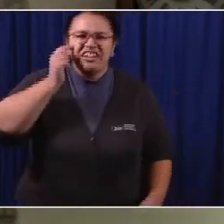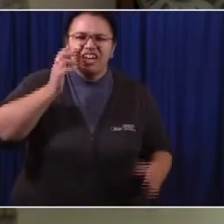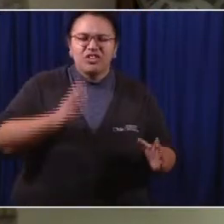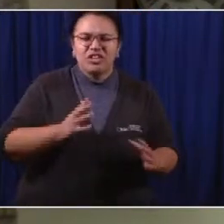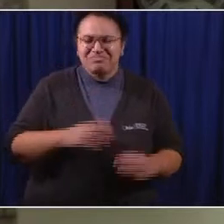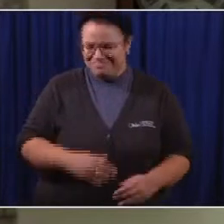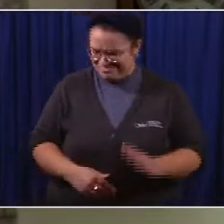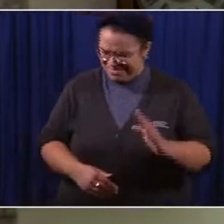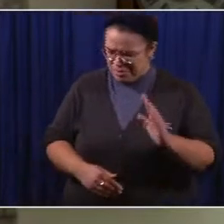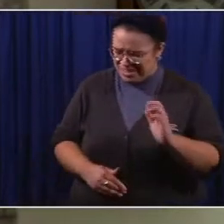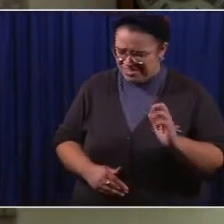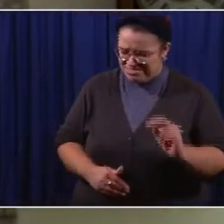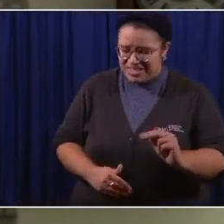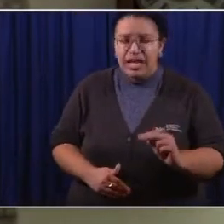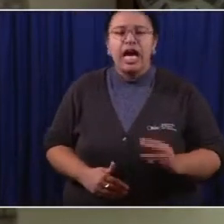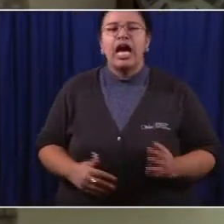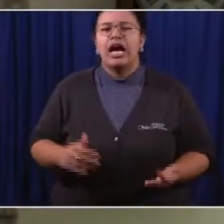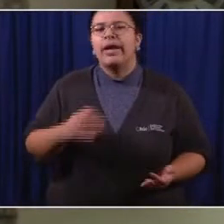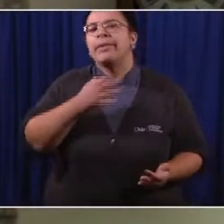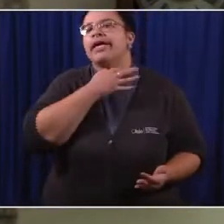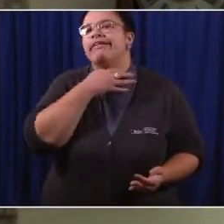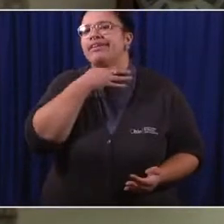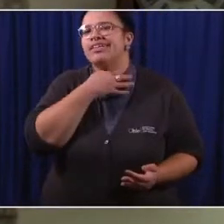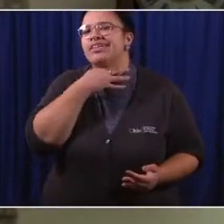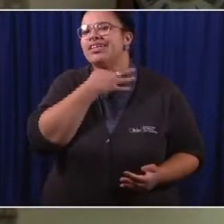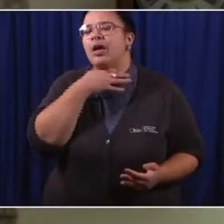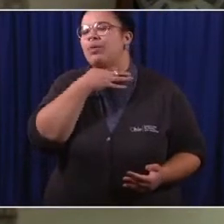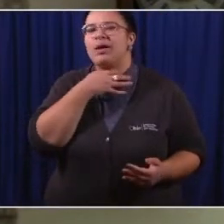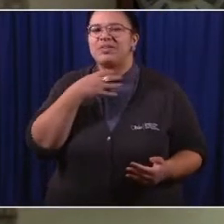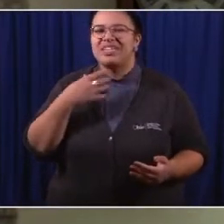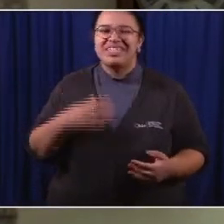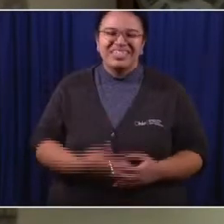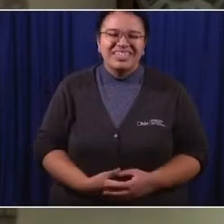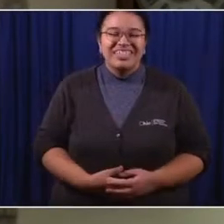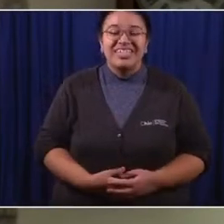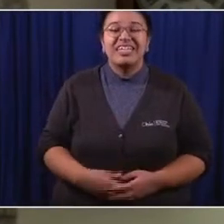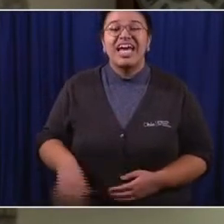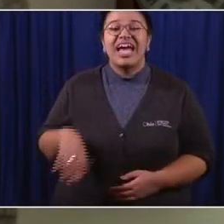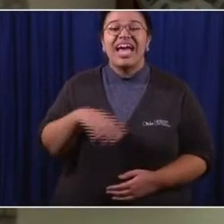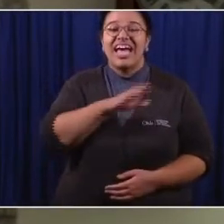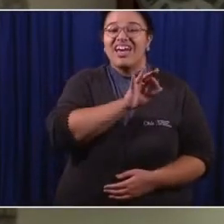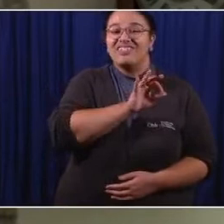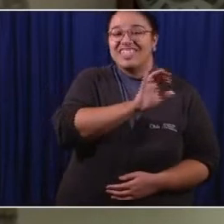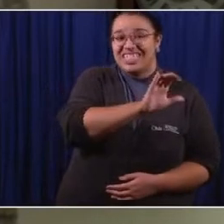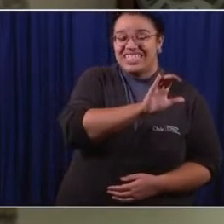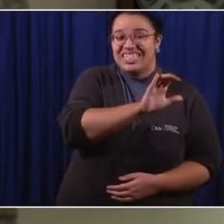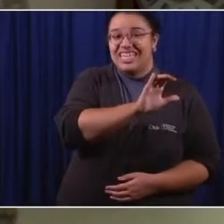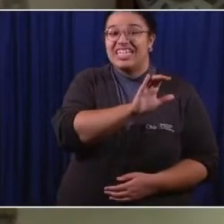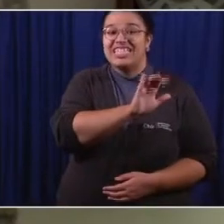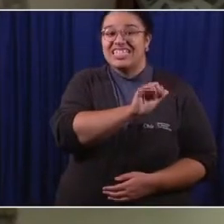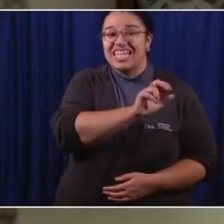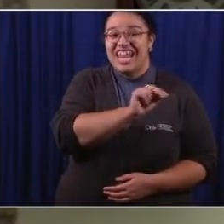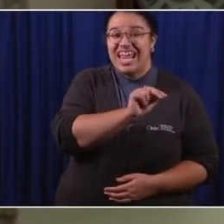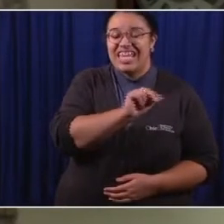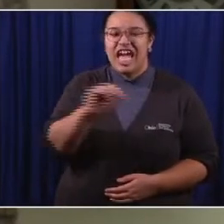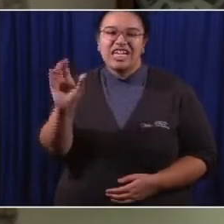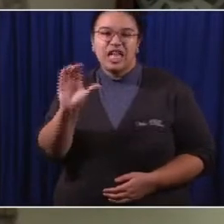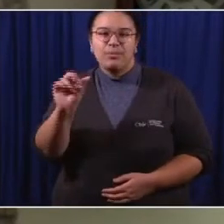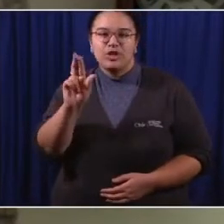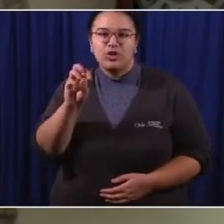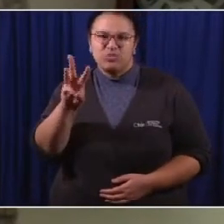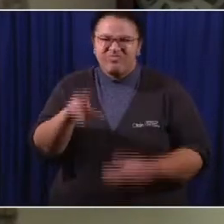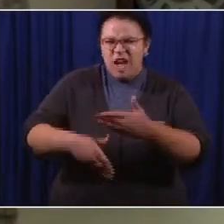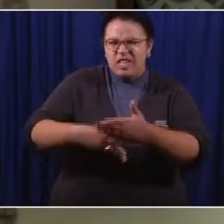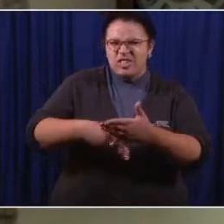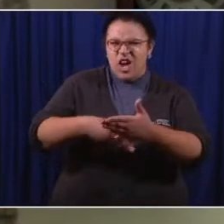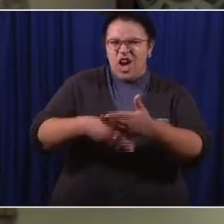Ben. I'd like to ask about the planned soccer game between FC Cincinnati and the Columbus Crew this weekend. The teams are